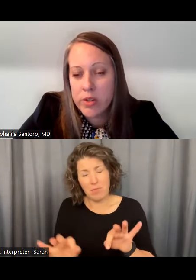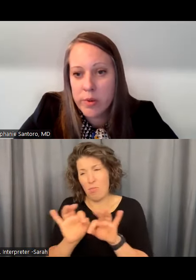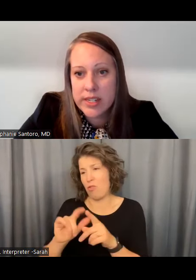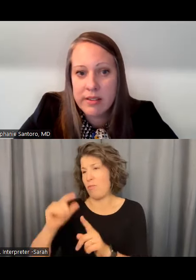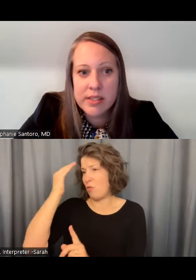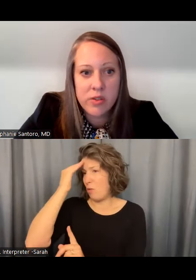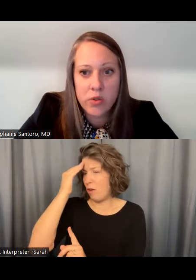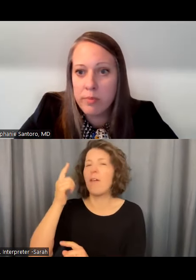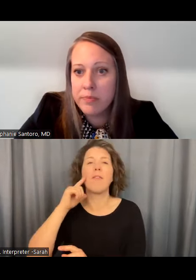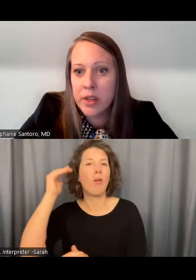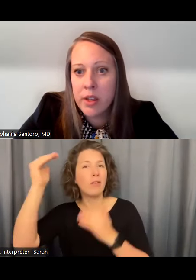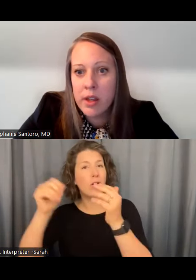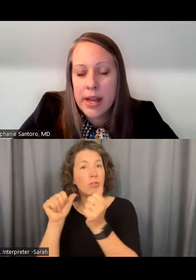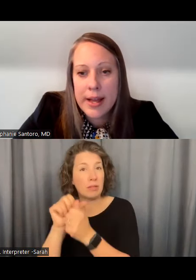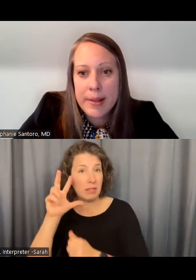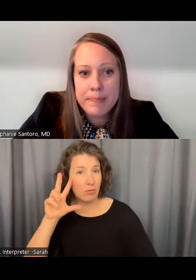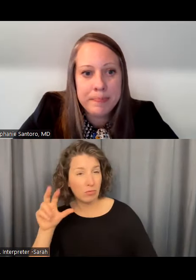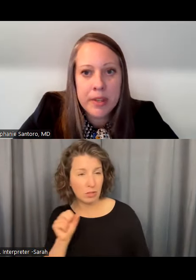for adults with Down syndrome.